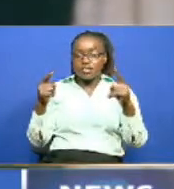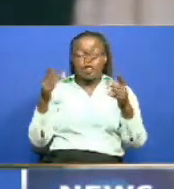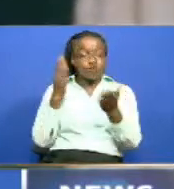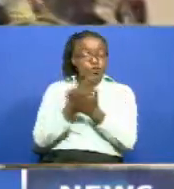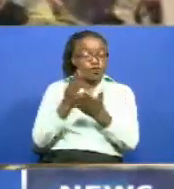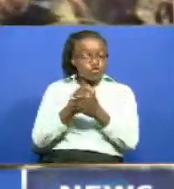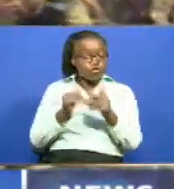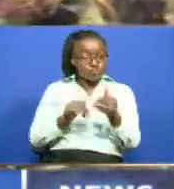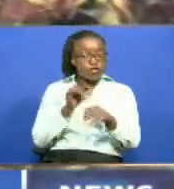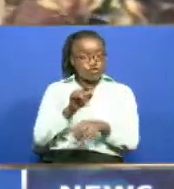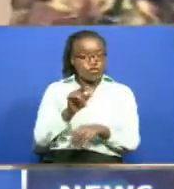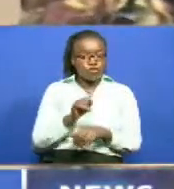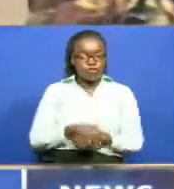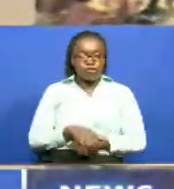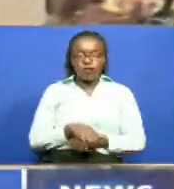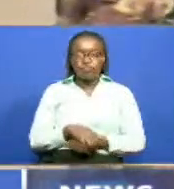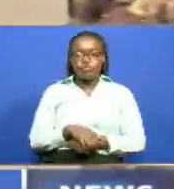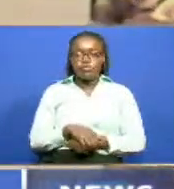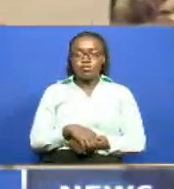follow you.